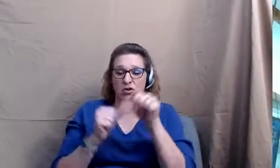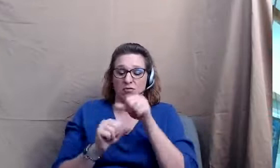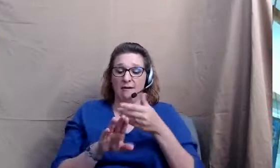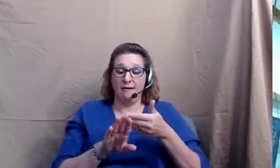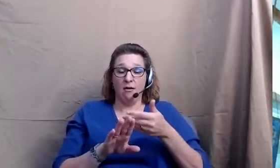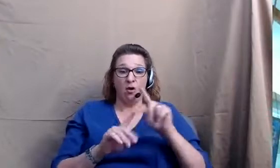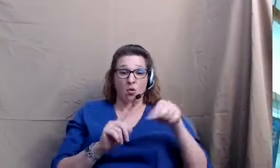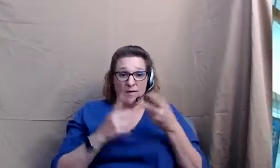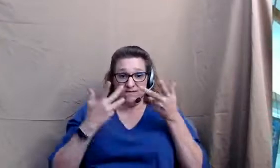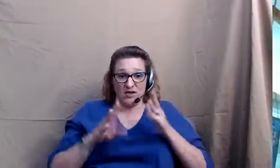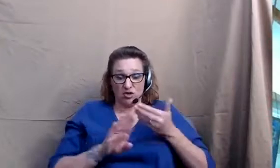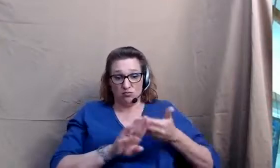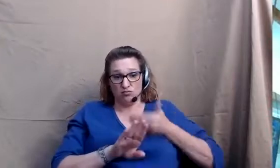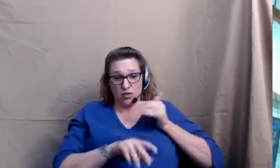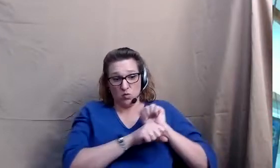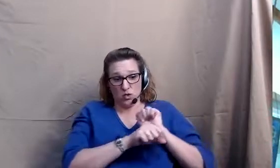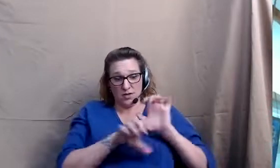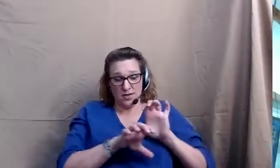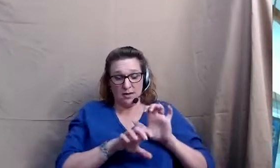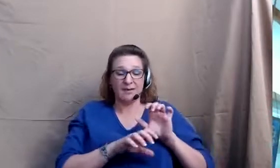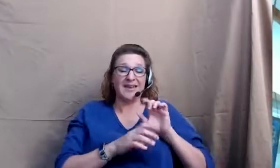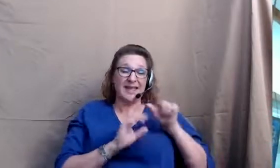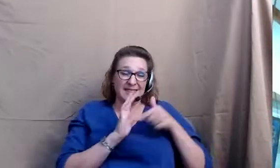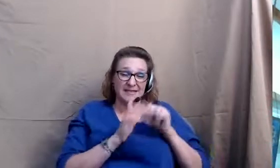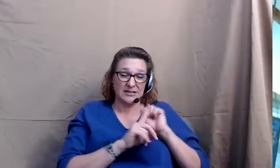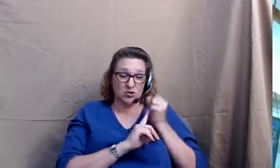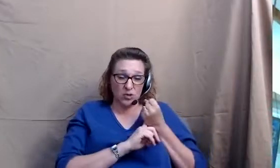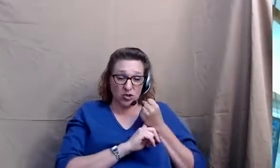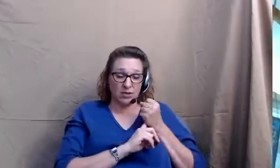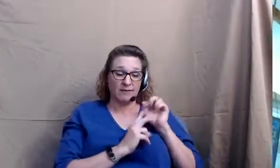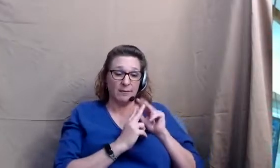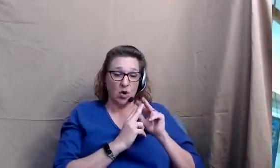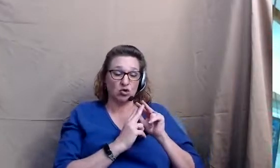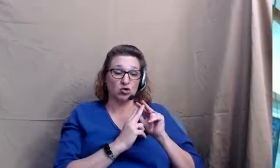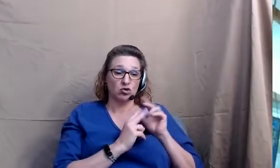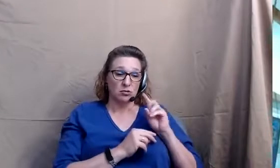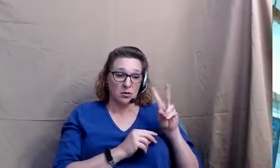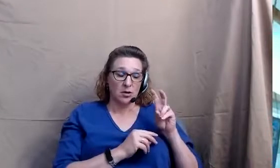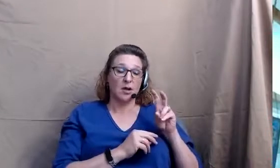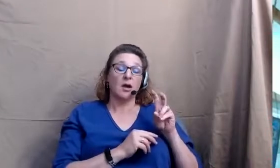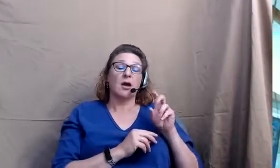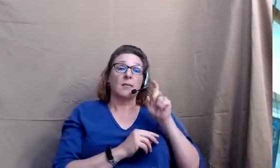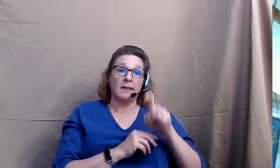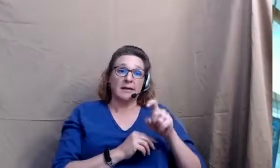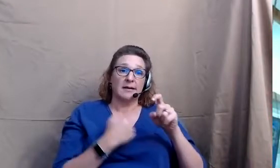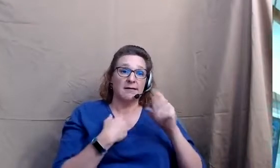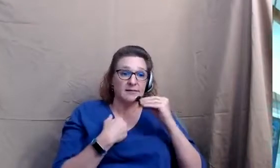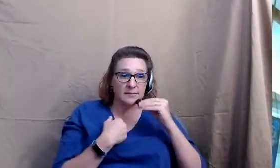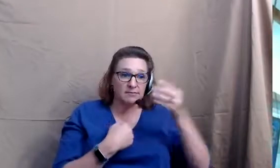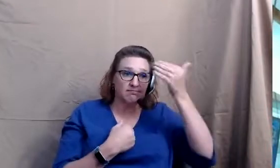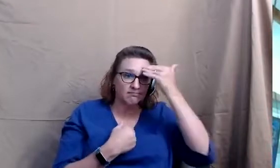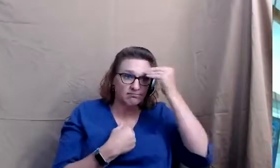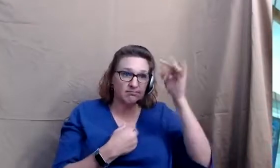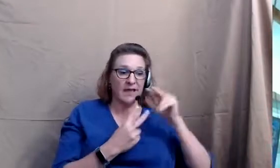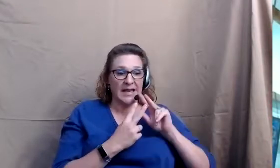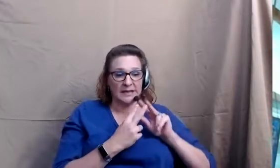by facilitators who, in the case of intimate partner violence, absolutely must have experience with intimate partner violence, knowledge of intimate